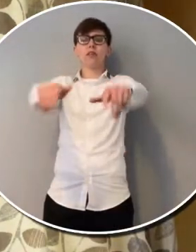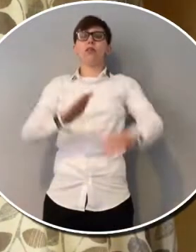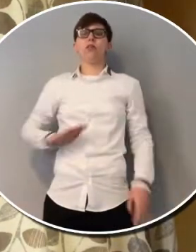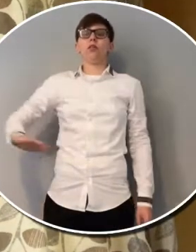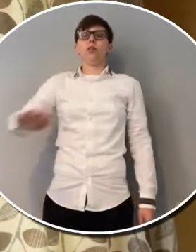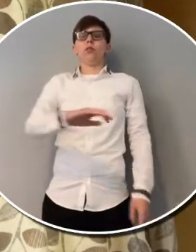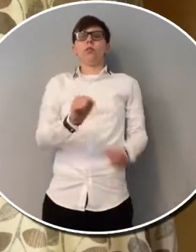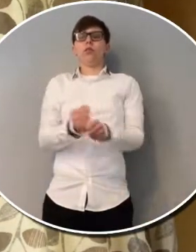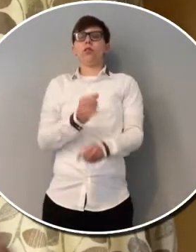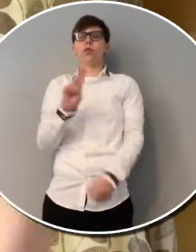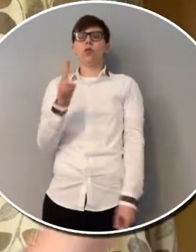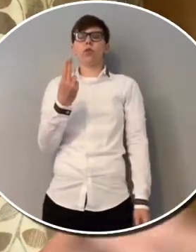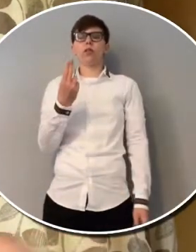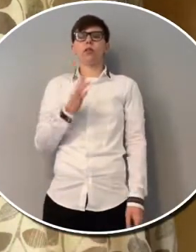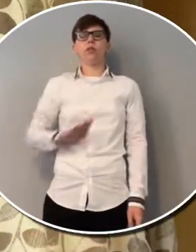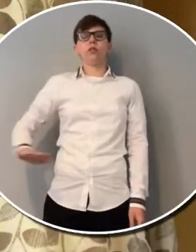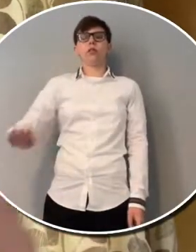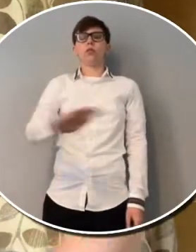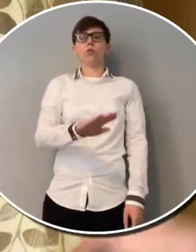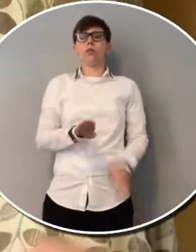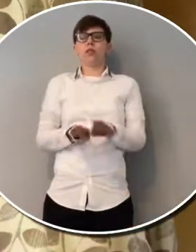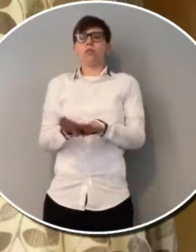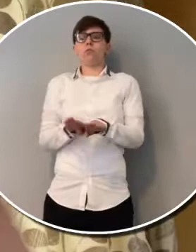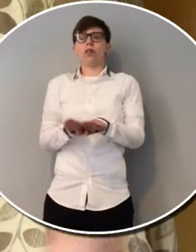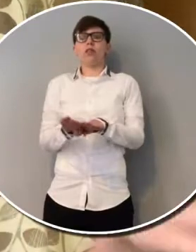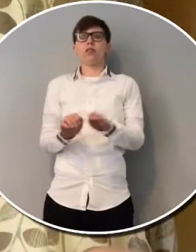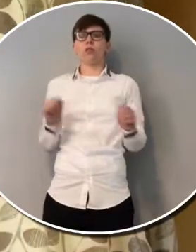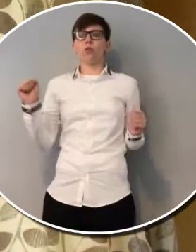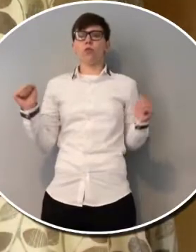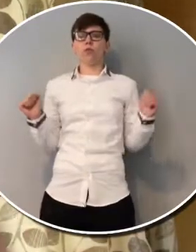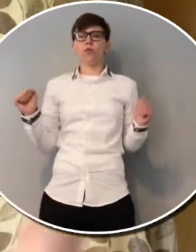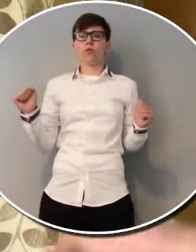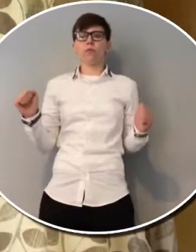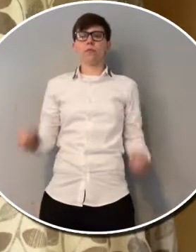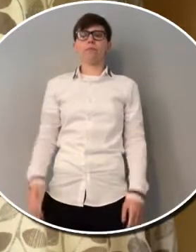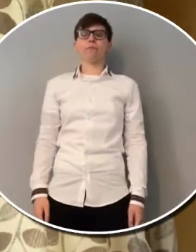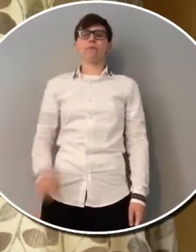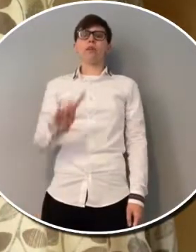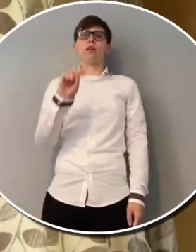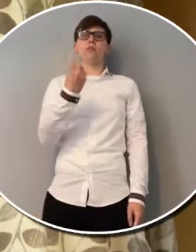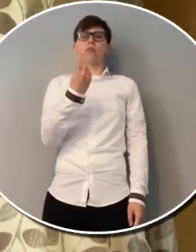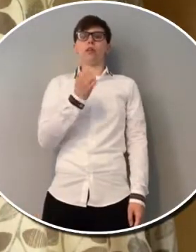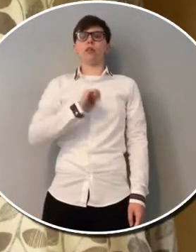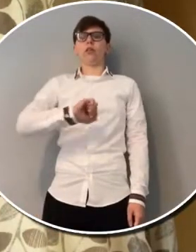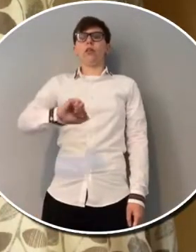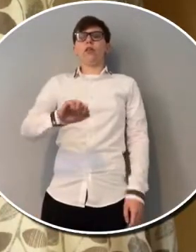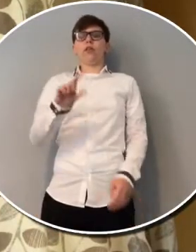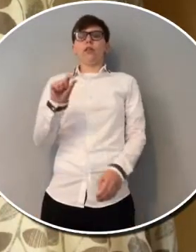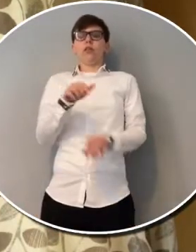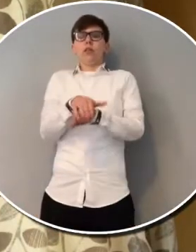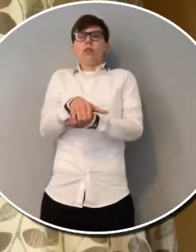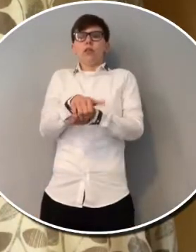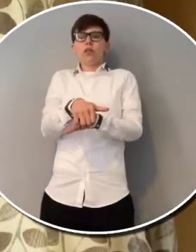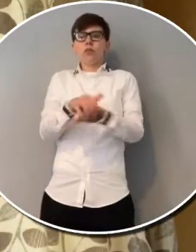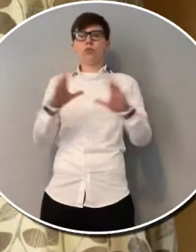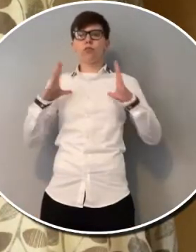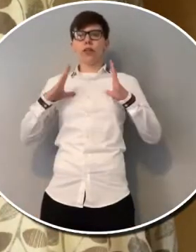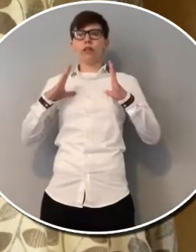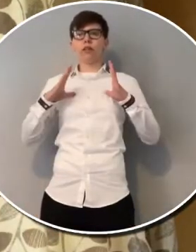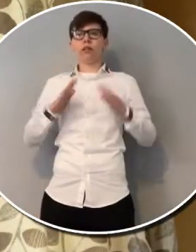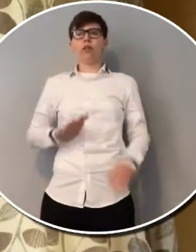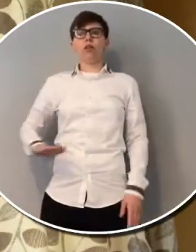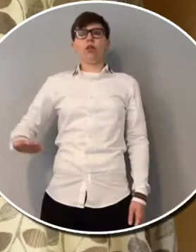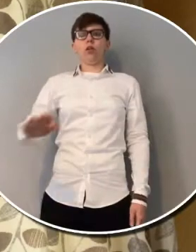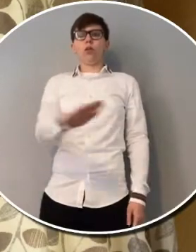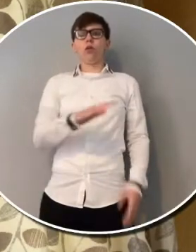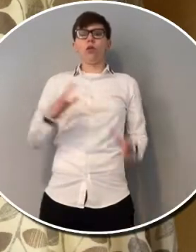the bathtub to see if he could swim. Everyone's swimming? Do you think he can? No. Do you